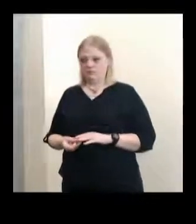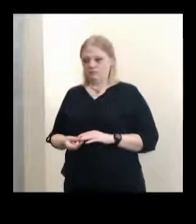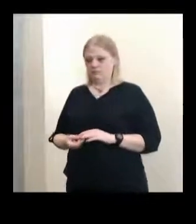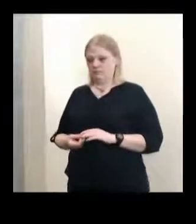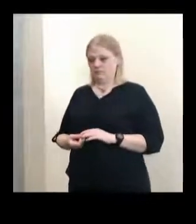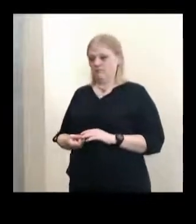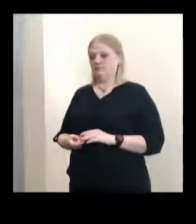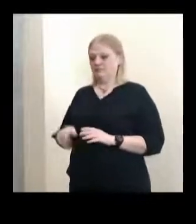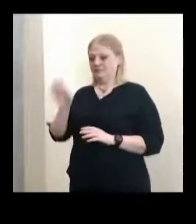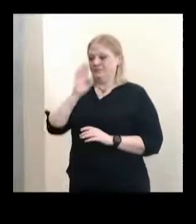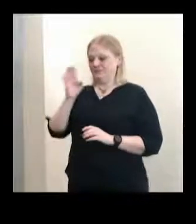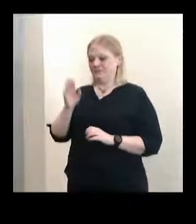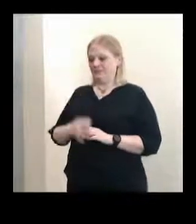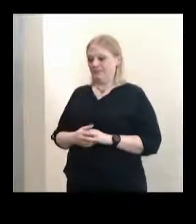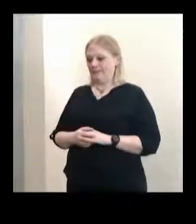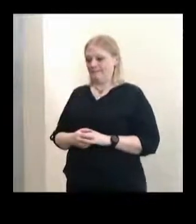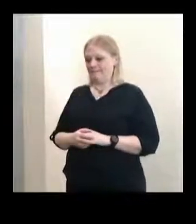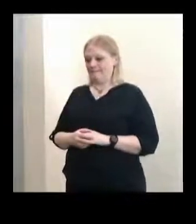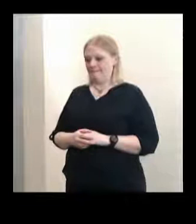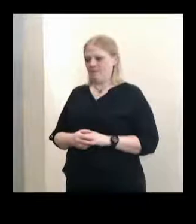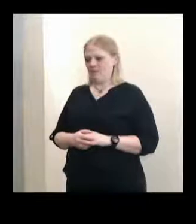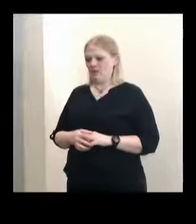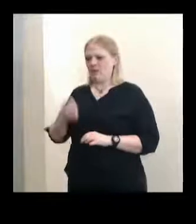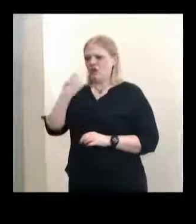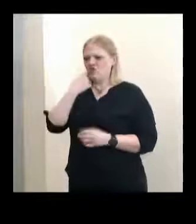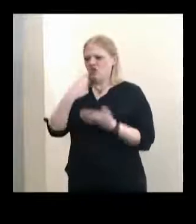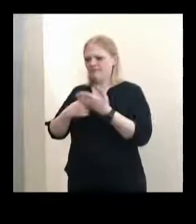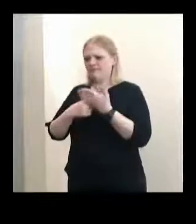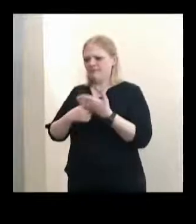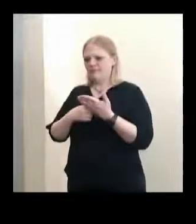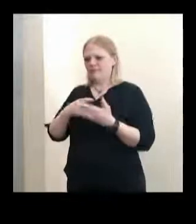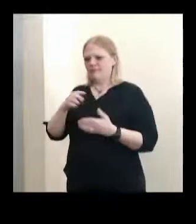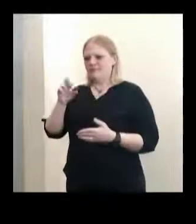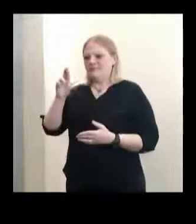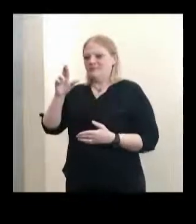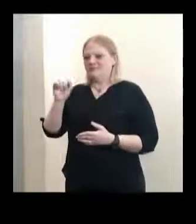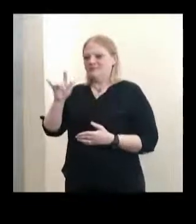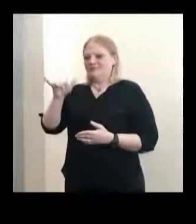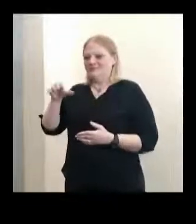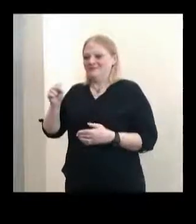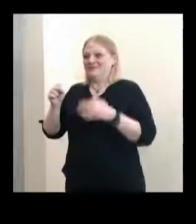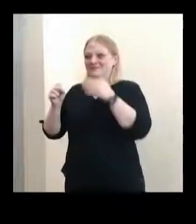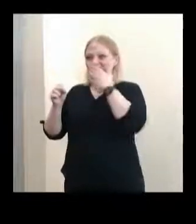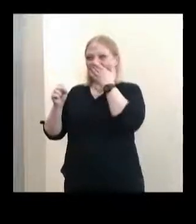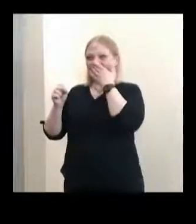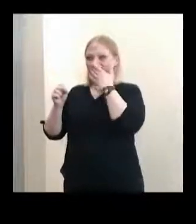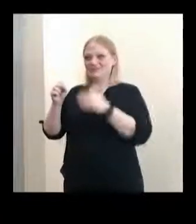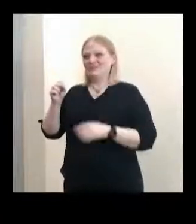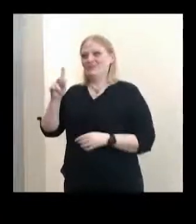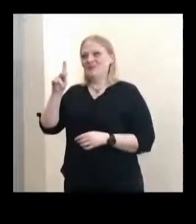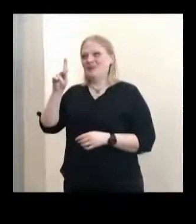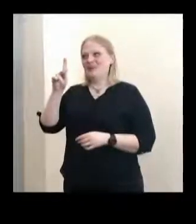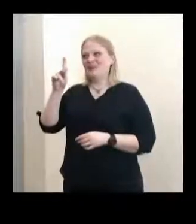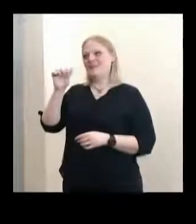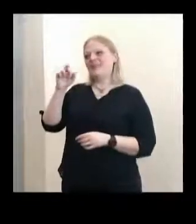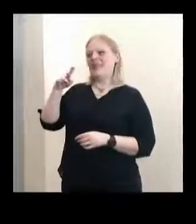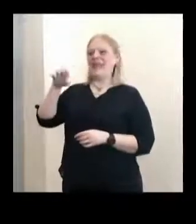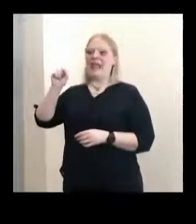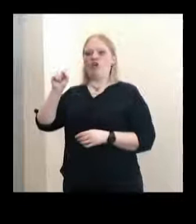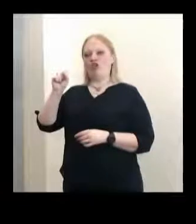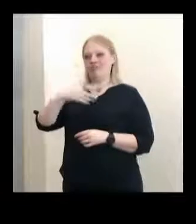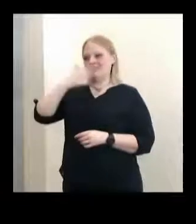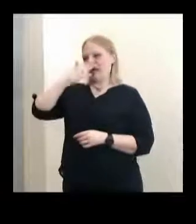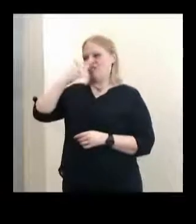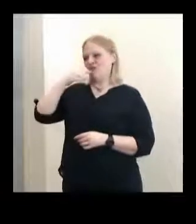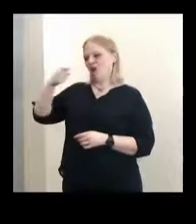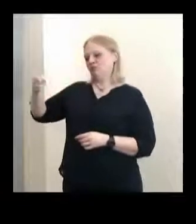Hi, Mark. I just covered a rally of some parents out front who want to get in school at 3 feet distance, and I know Dr.